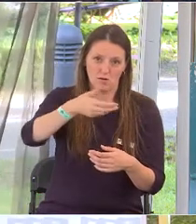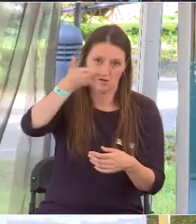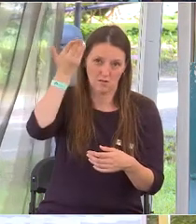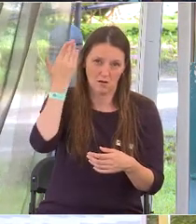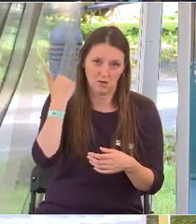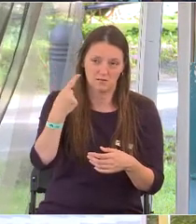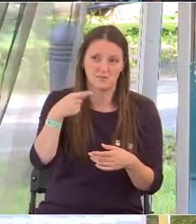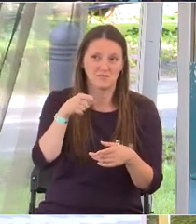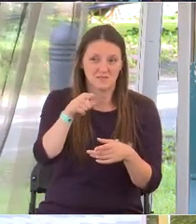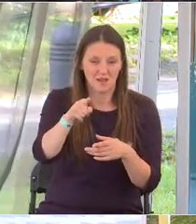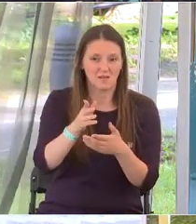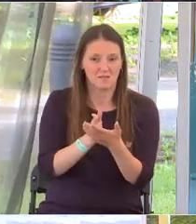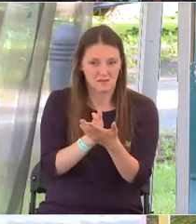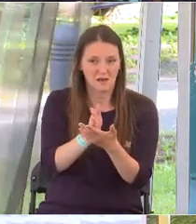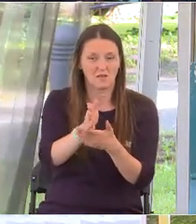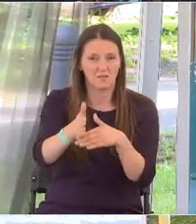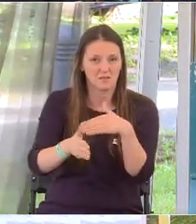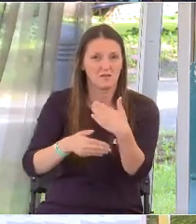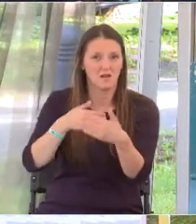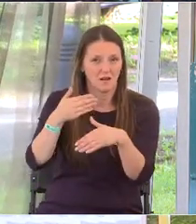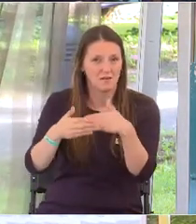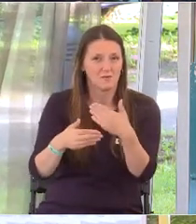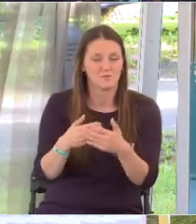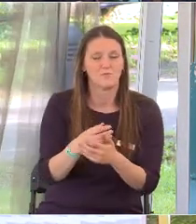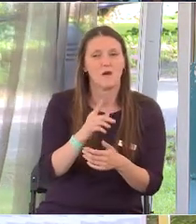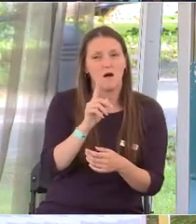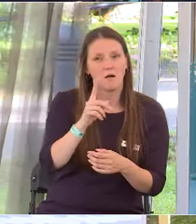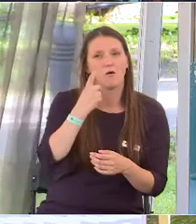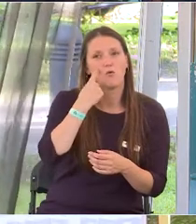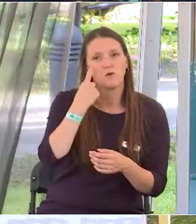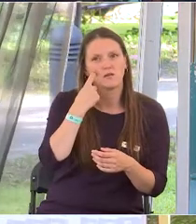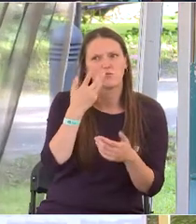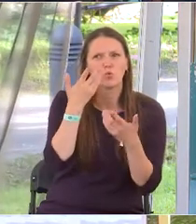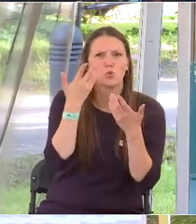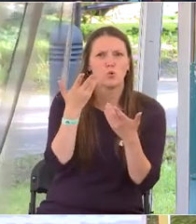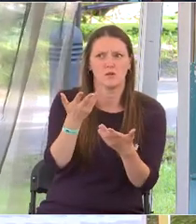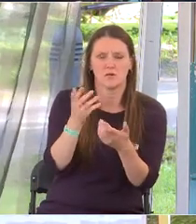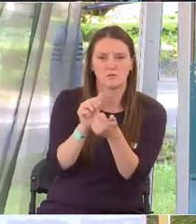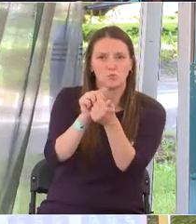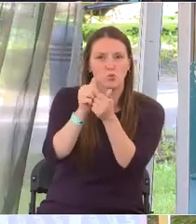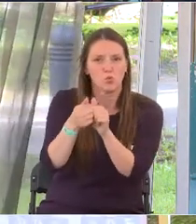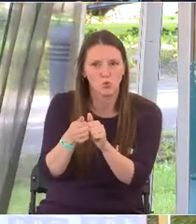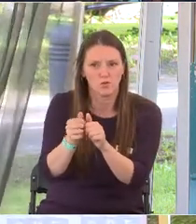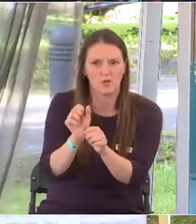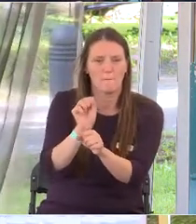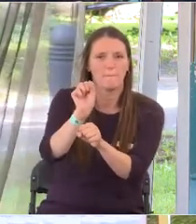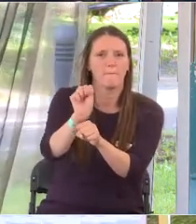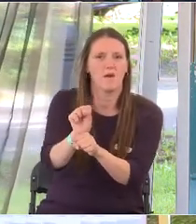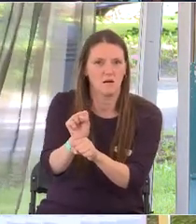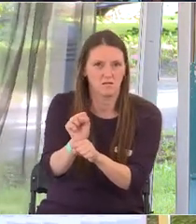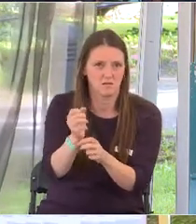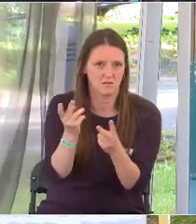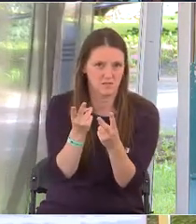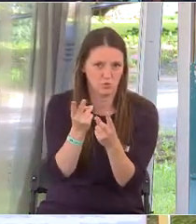the trend which then continued. The interesting question is that how to stop it, how to change it. If I take